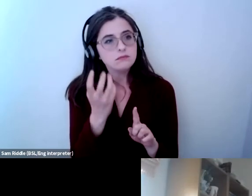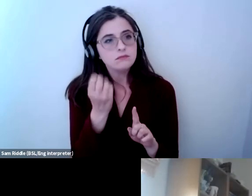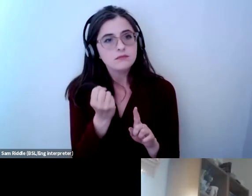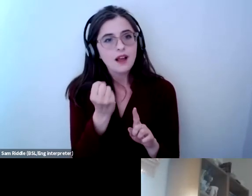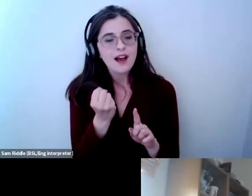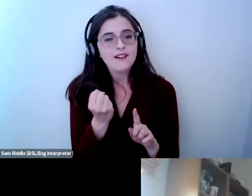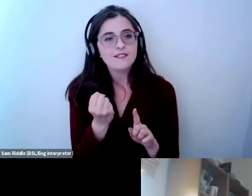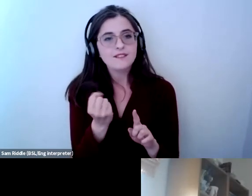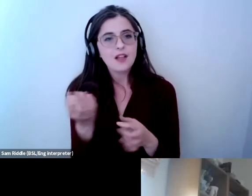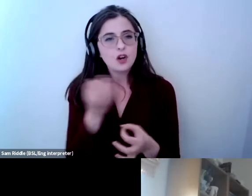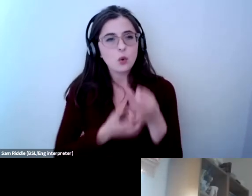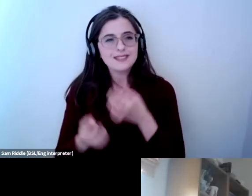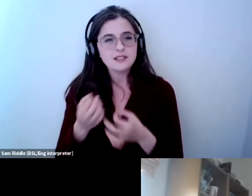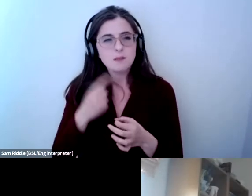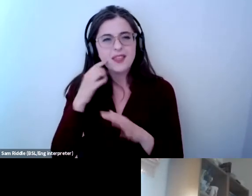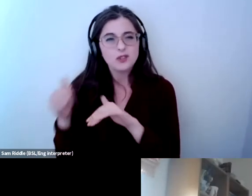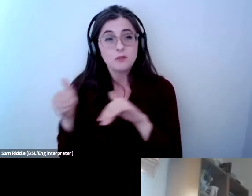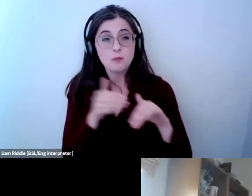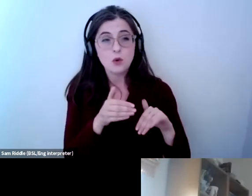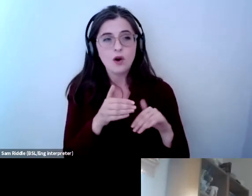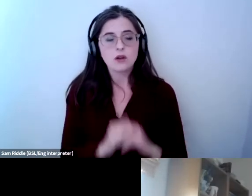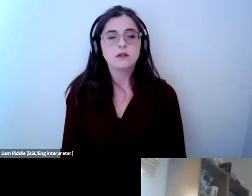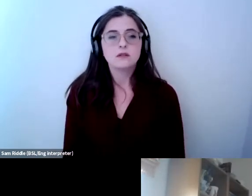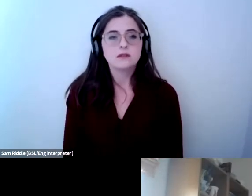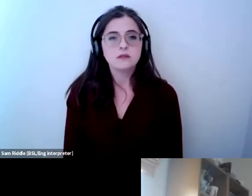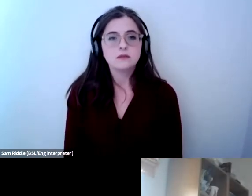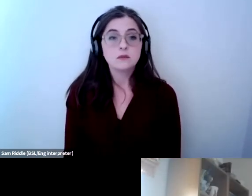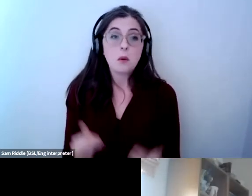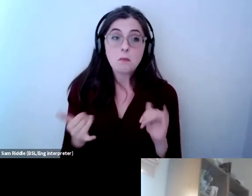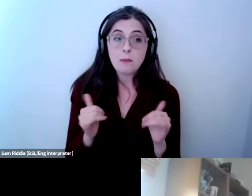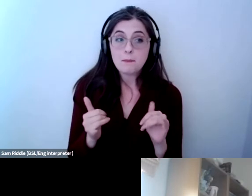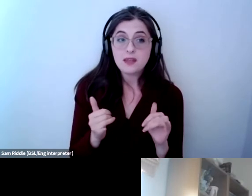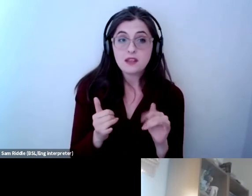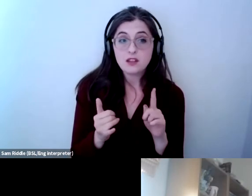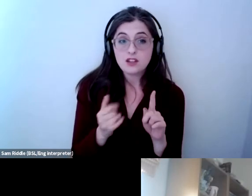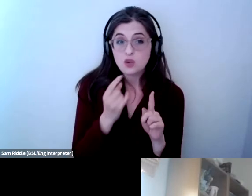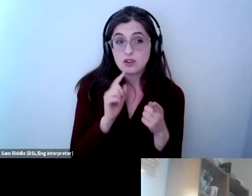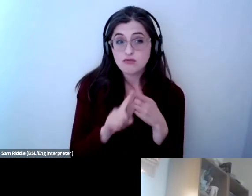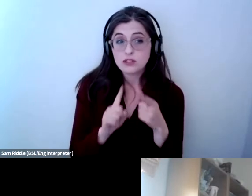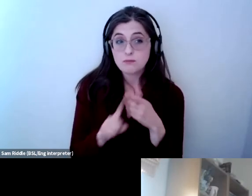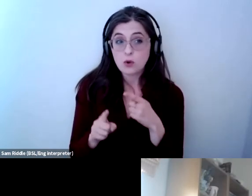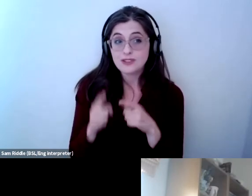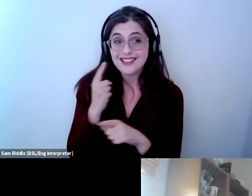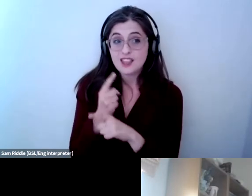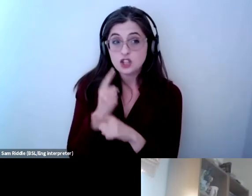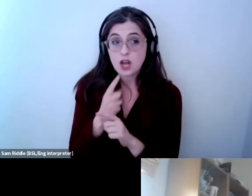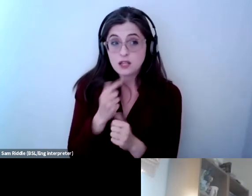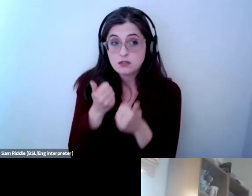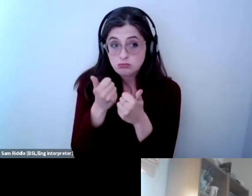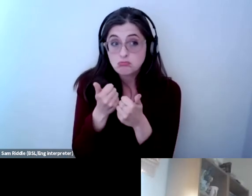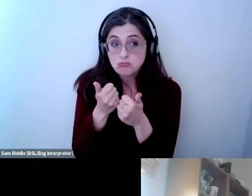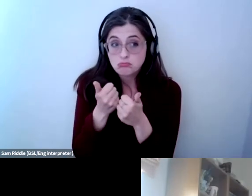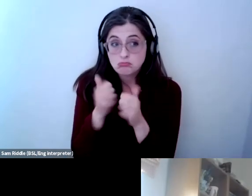there are a couple of questions, but I think we should probably move on. Maybe you could respond to those in the chat, yeah, Jen,